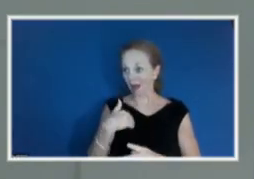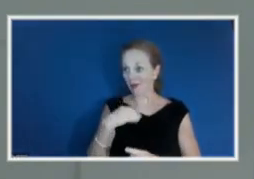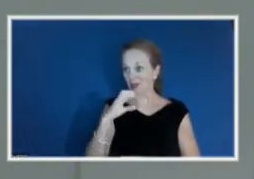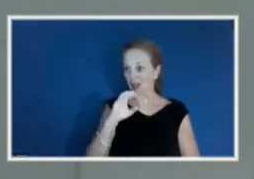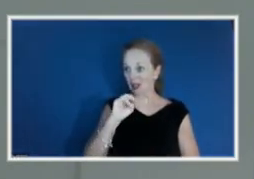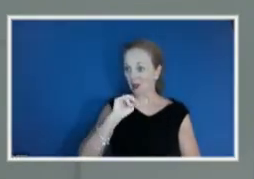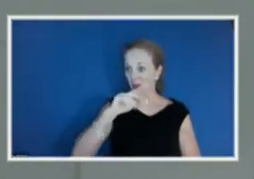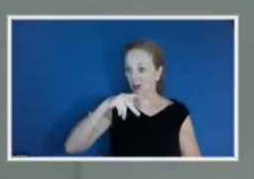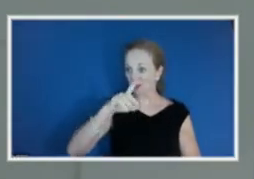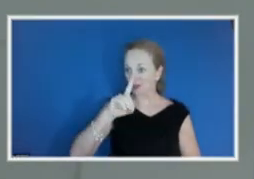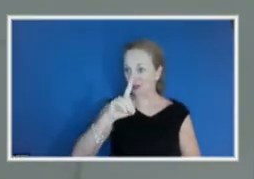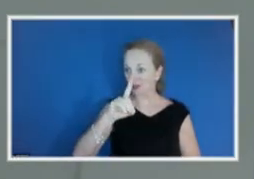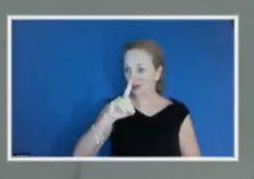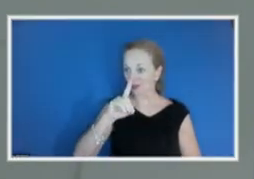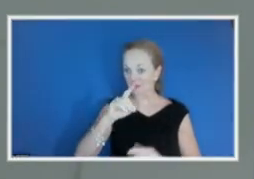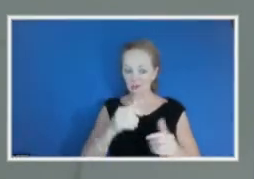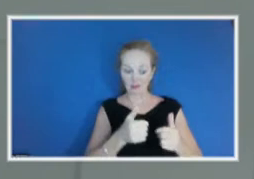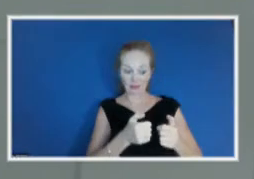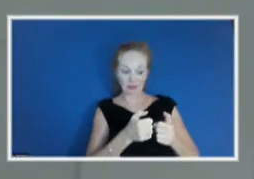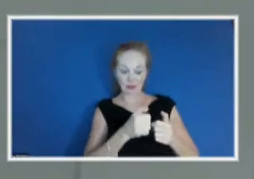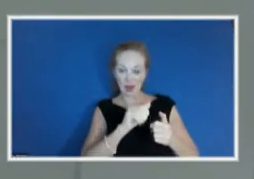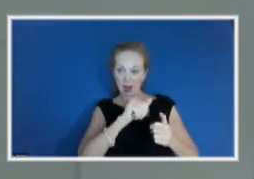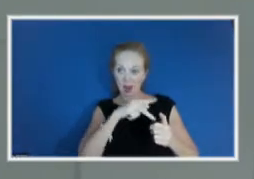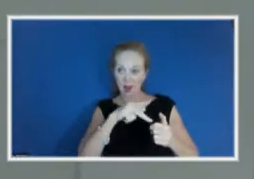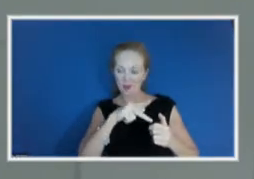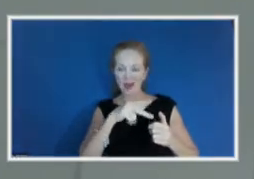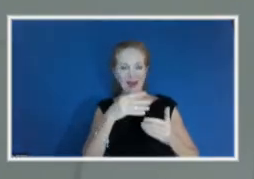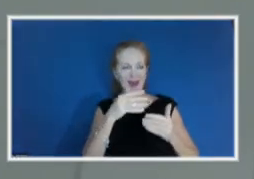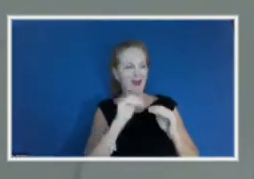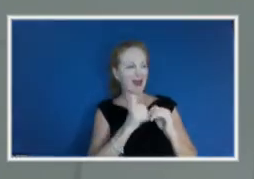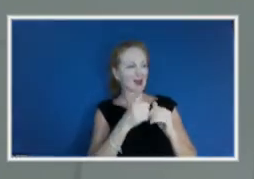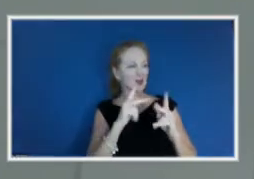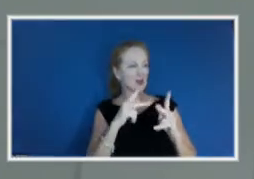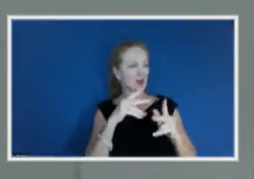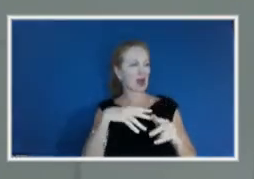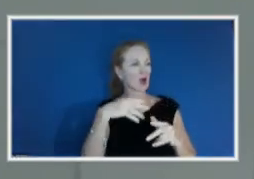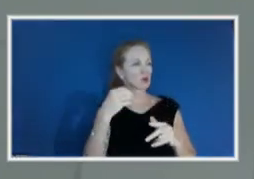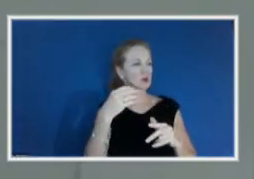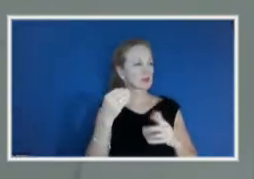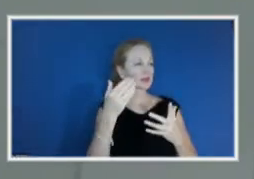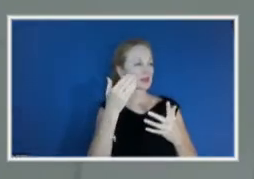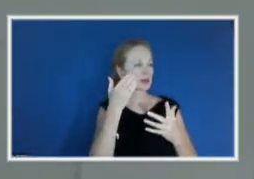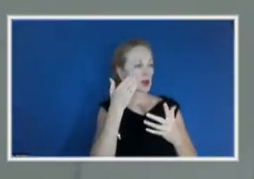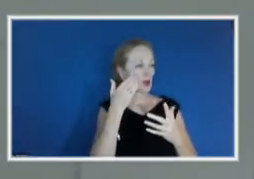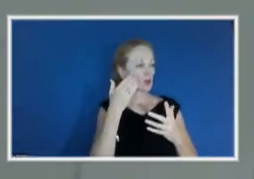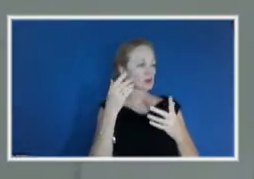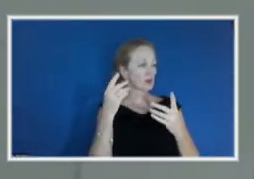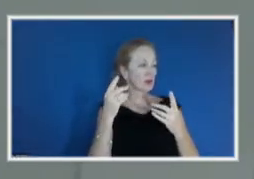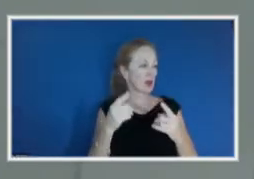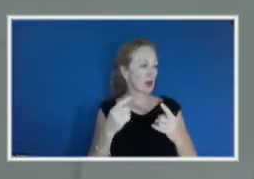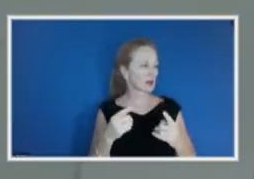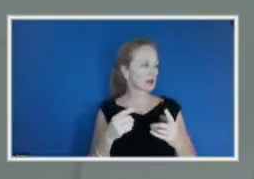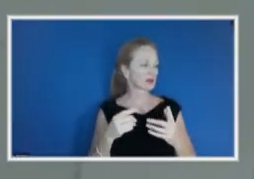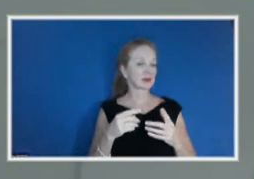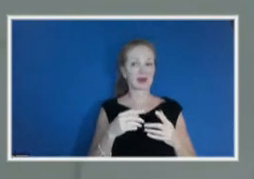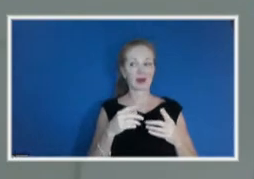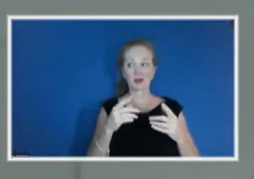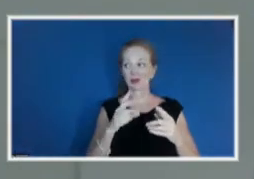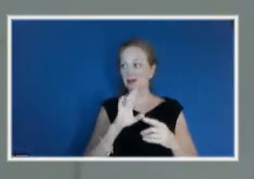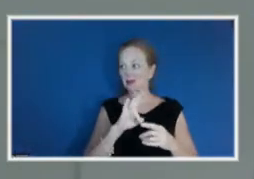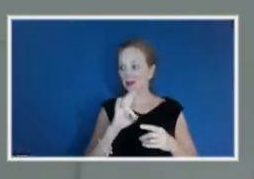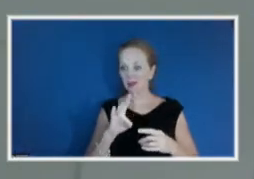residents outside of the media sources know that something is going on along 77 or